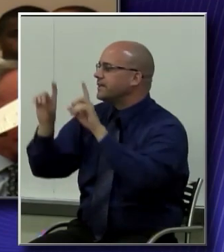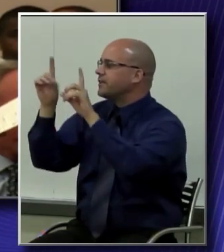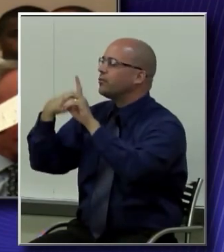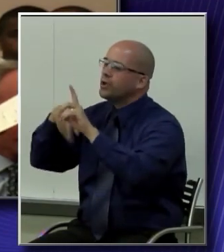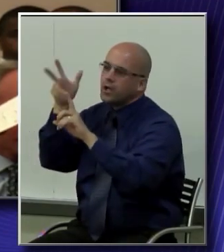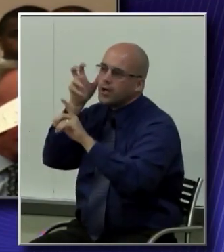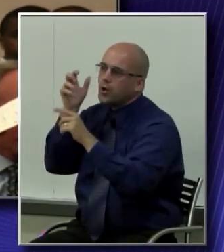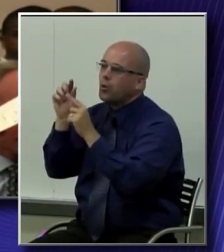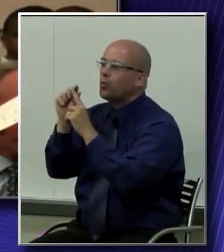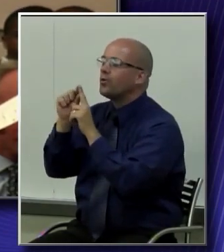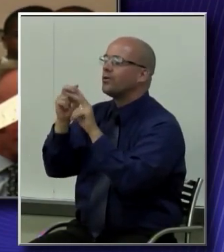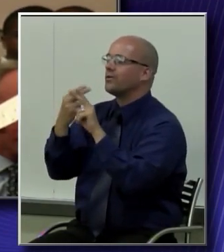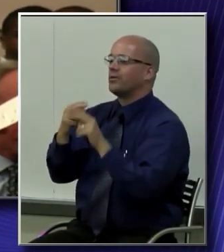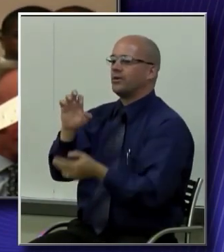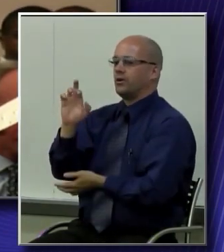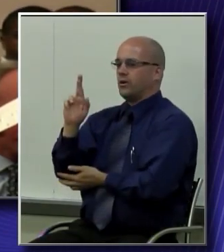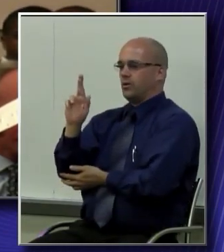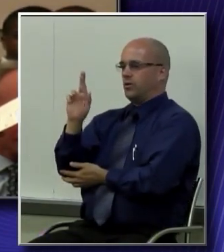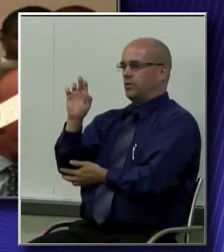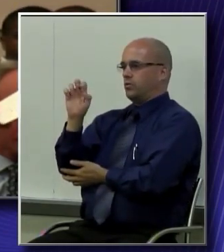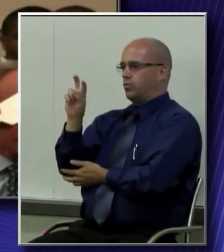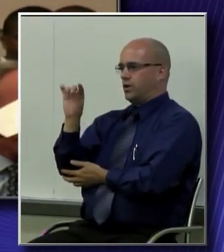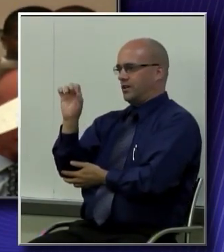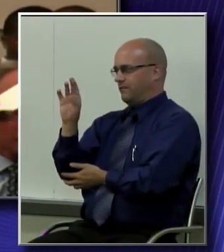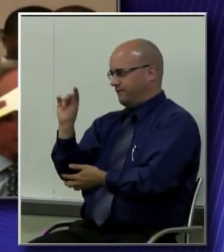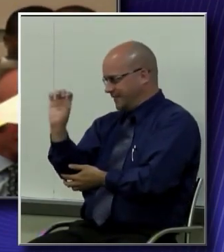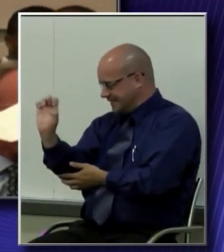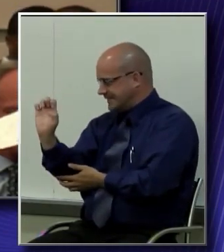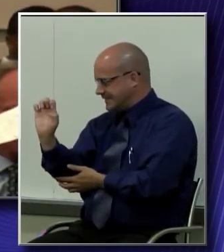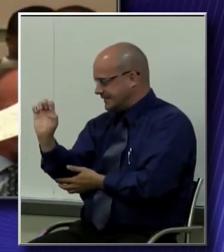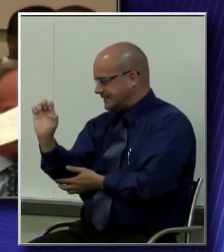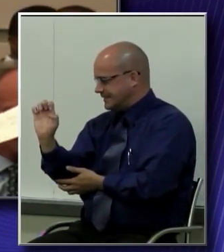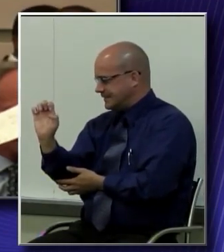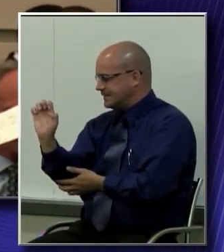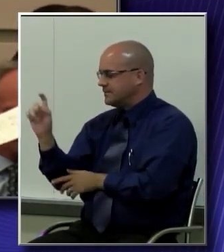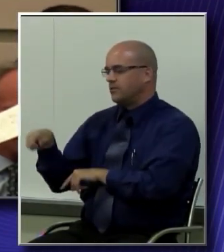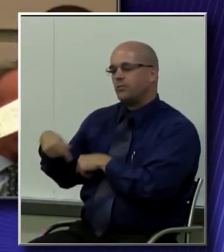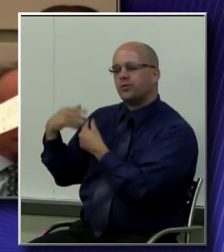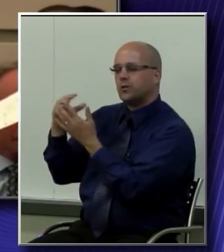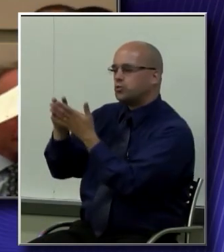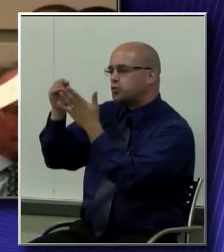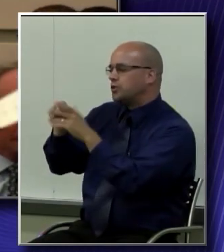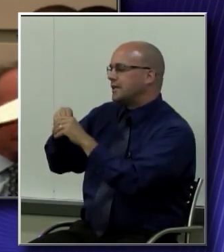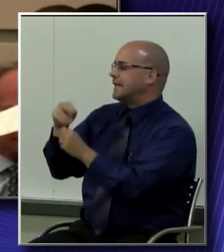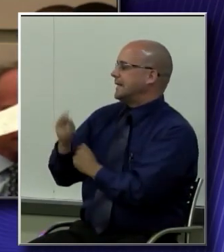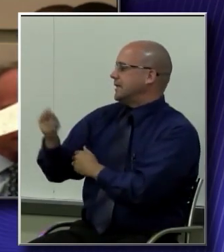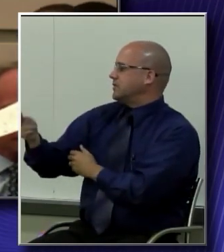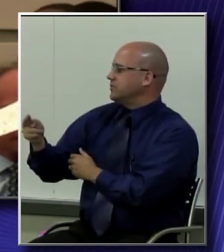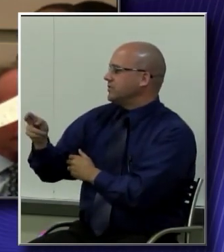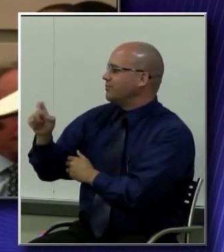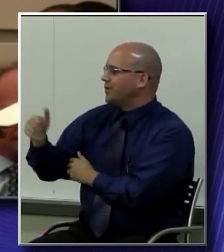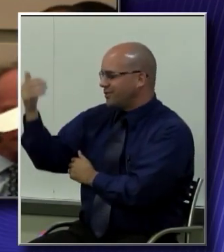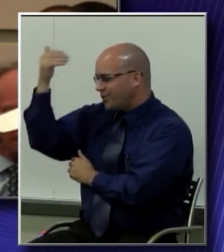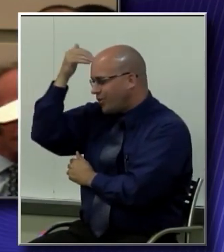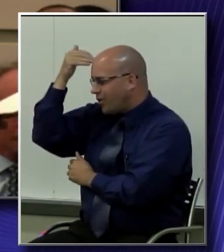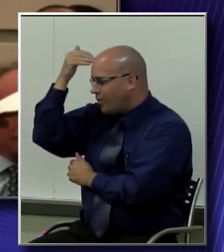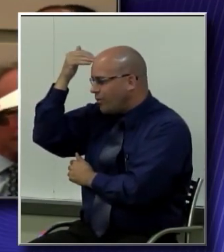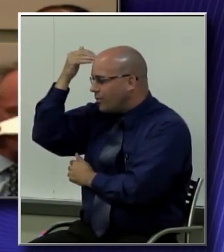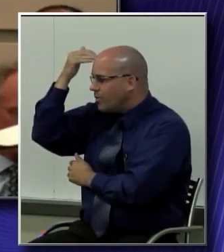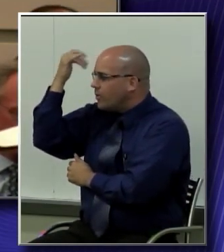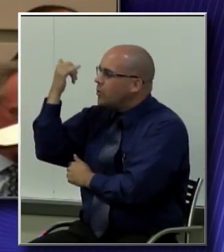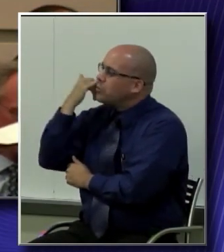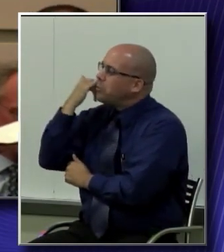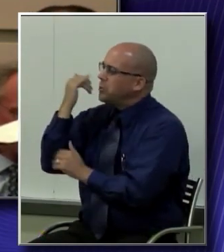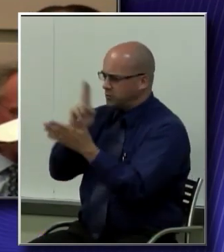of relevance. I think any student of any level of history must recognize that if the university were